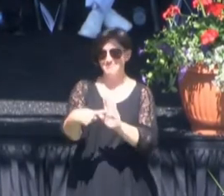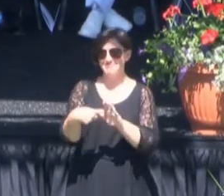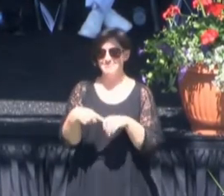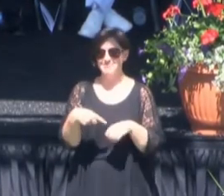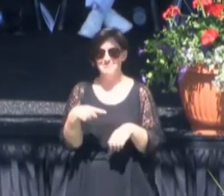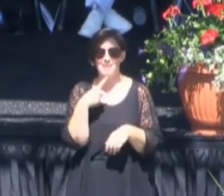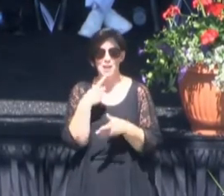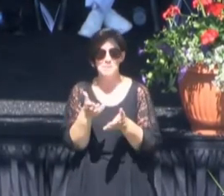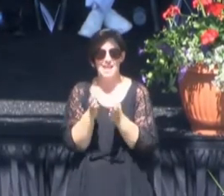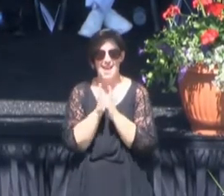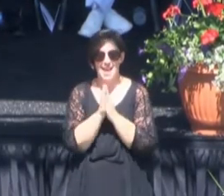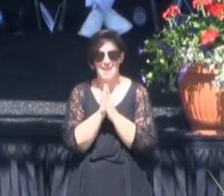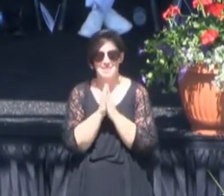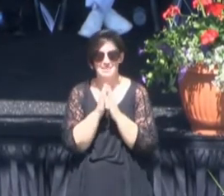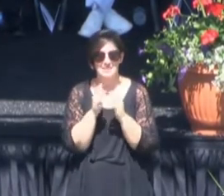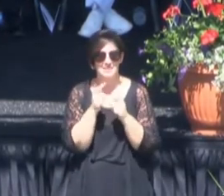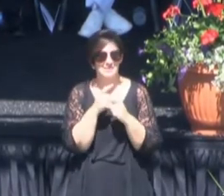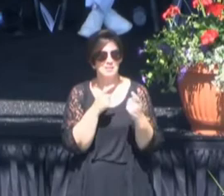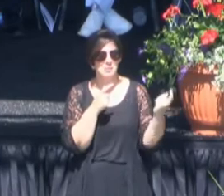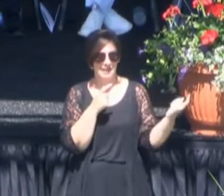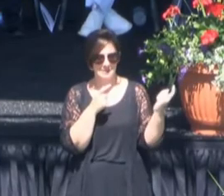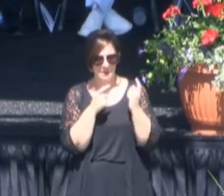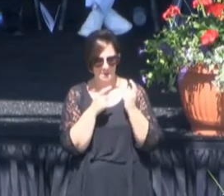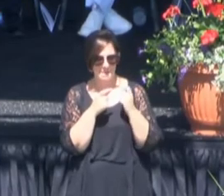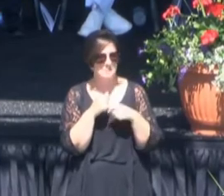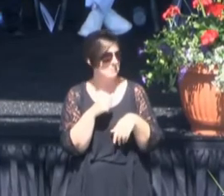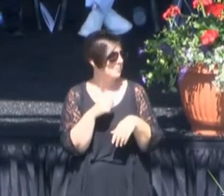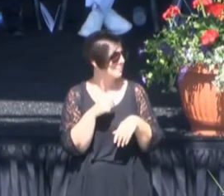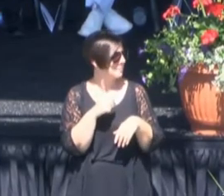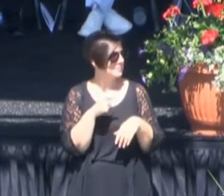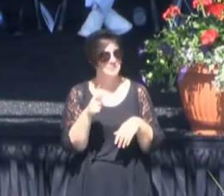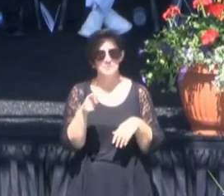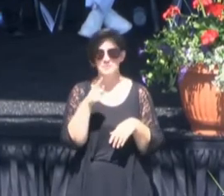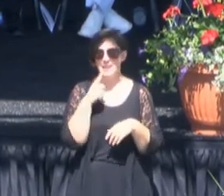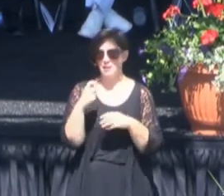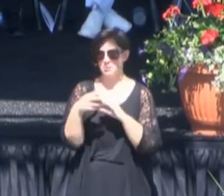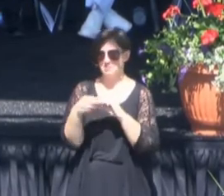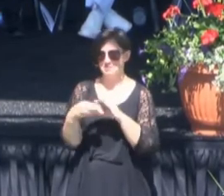going to ask Midshipman Windorf if you come on up here, and you'll get your